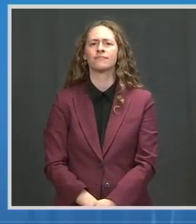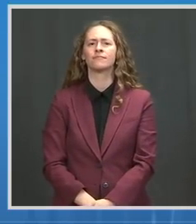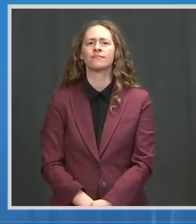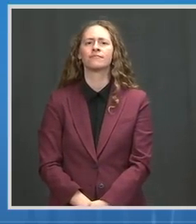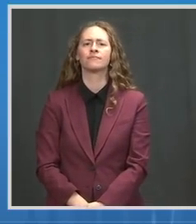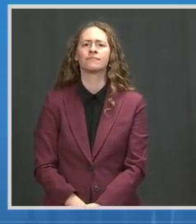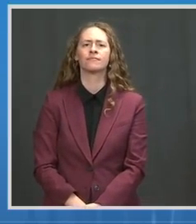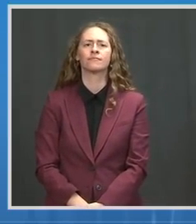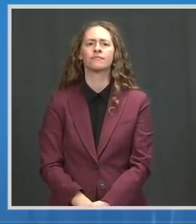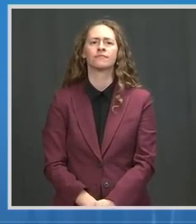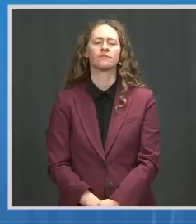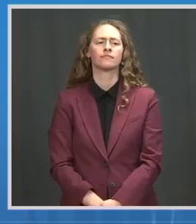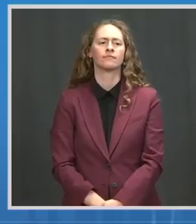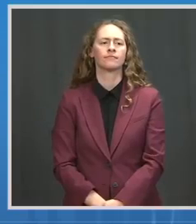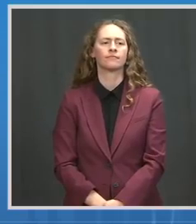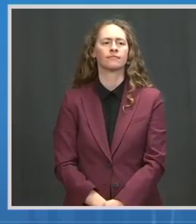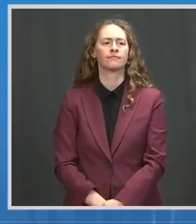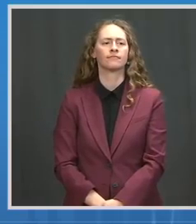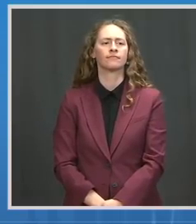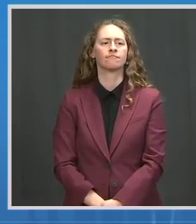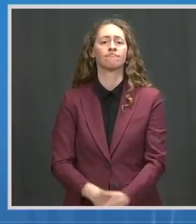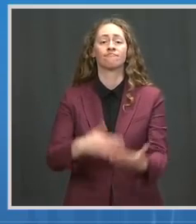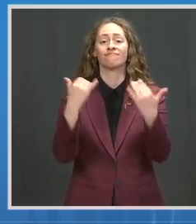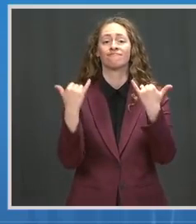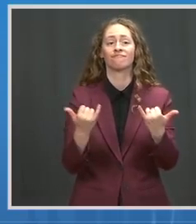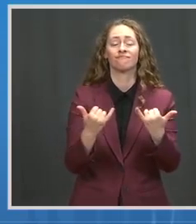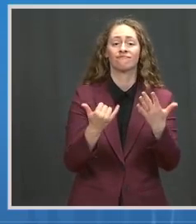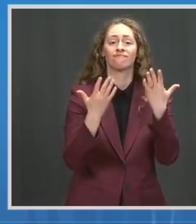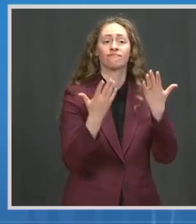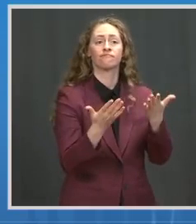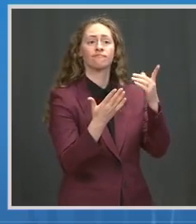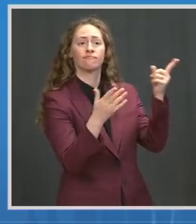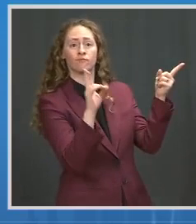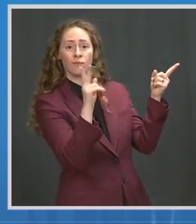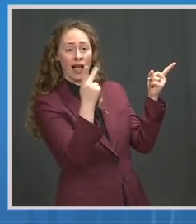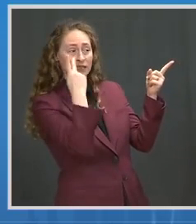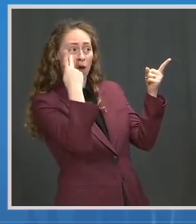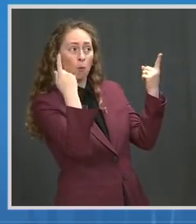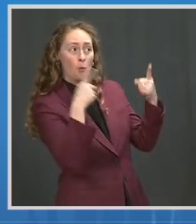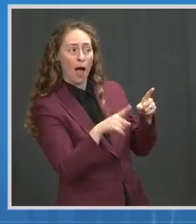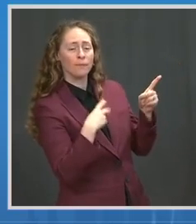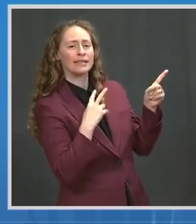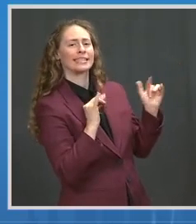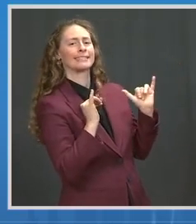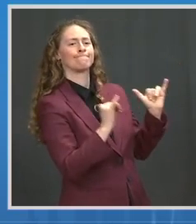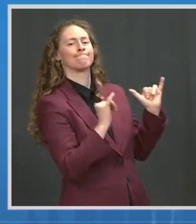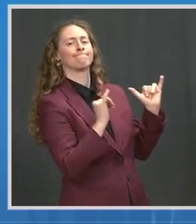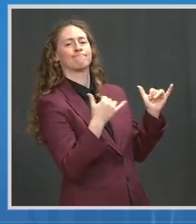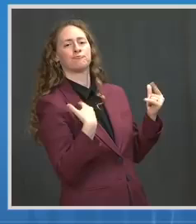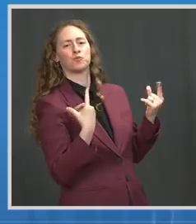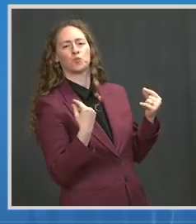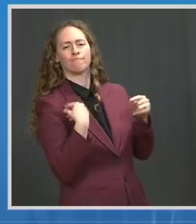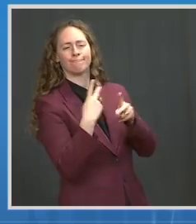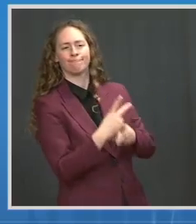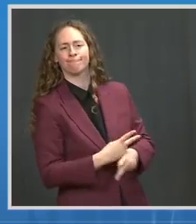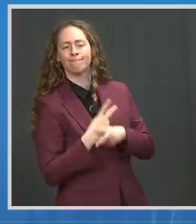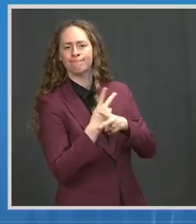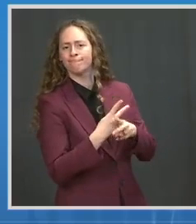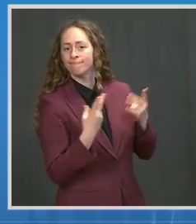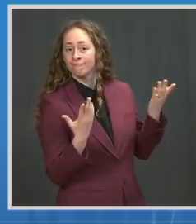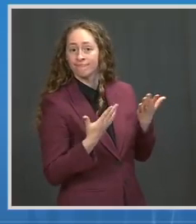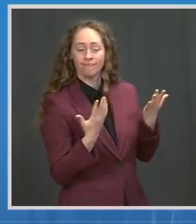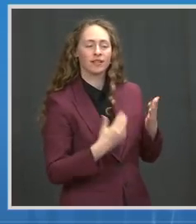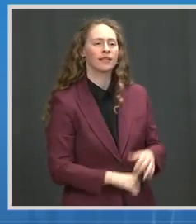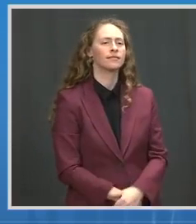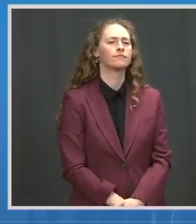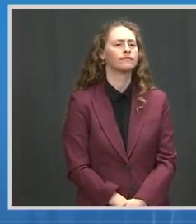going on in the UK, and why should we learn lessons from this, and always getting back to the situation of why it's